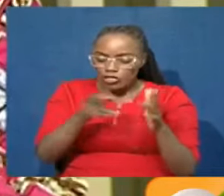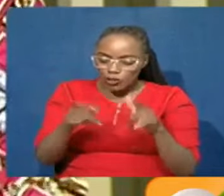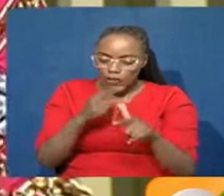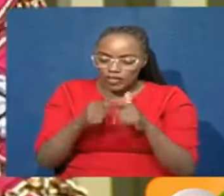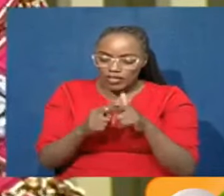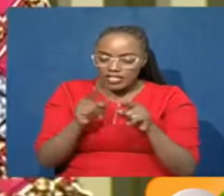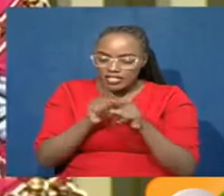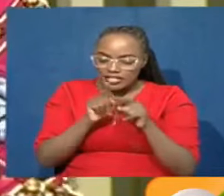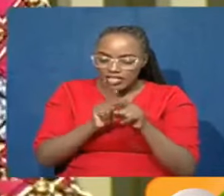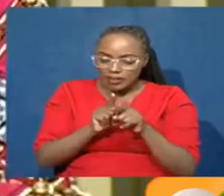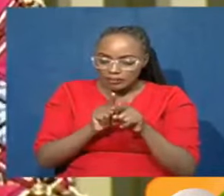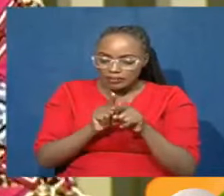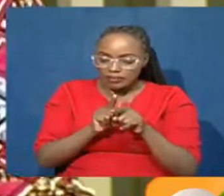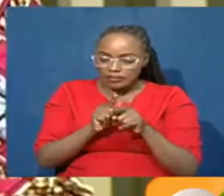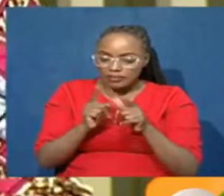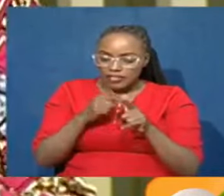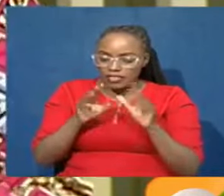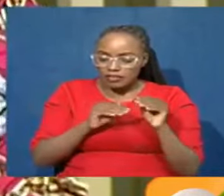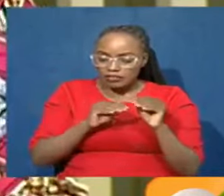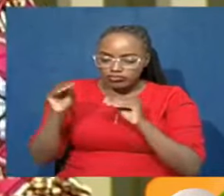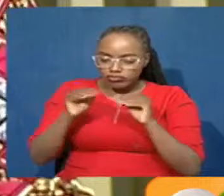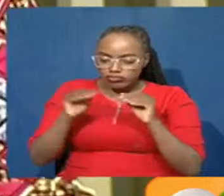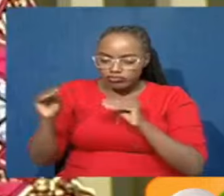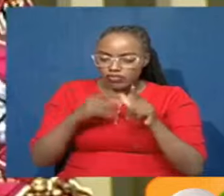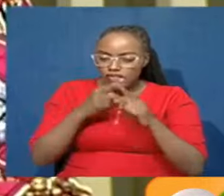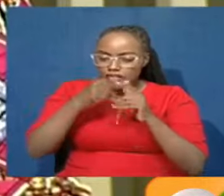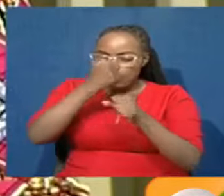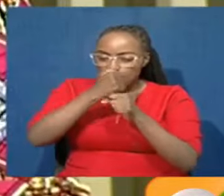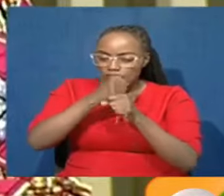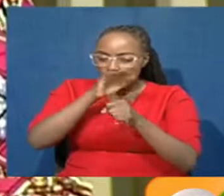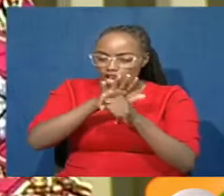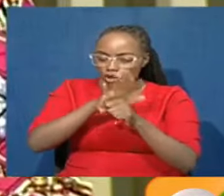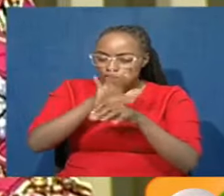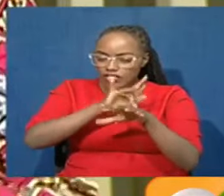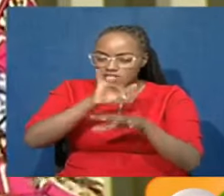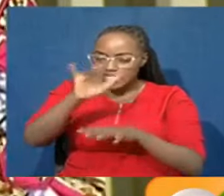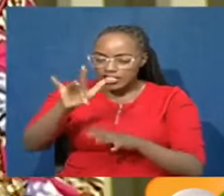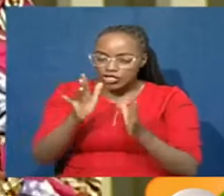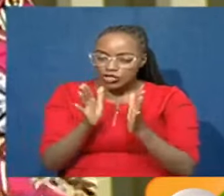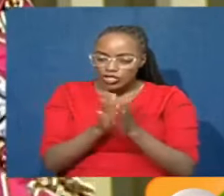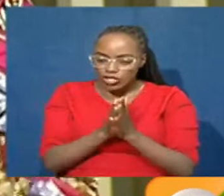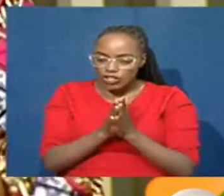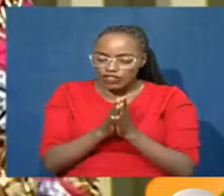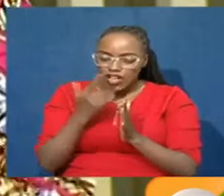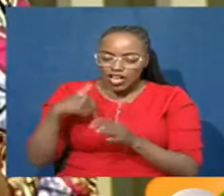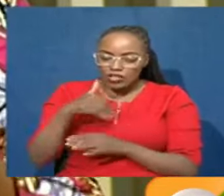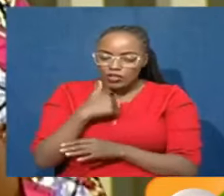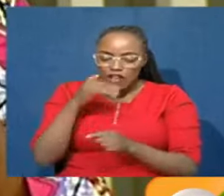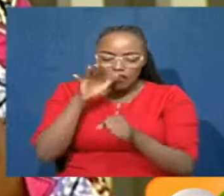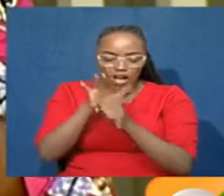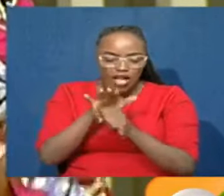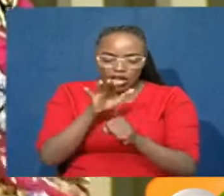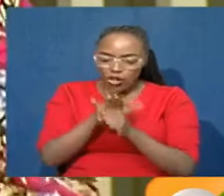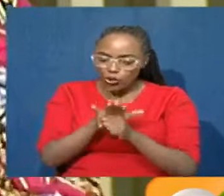the system opens up, then they transfer. But we've done a lot of sensitization, mm-hmm. and we've had a lot